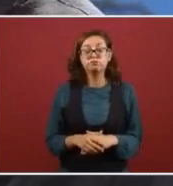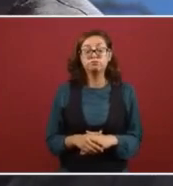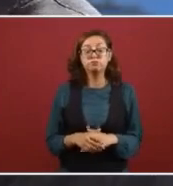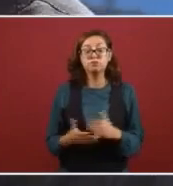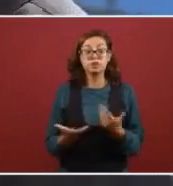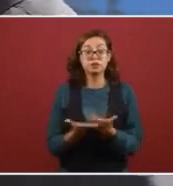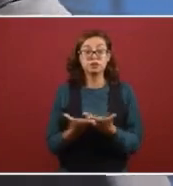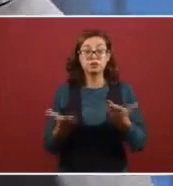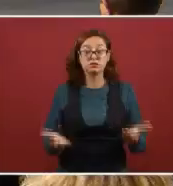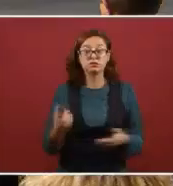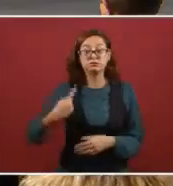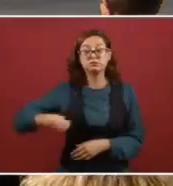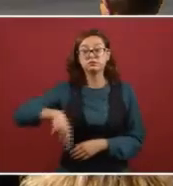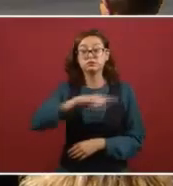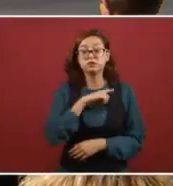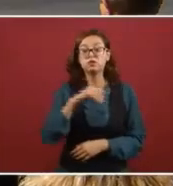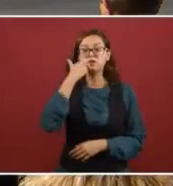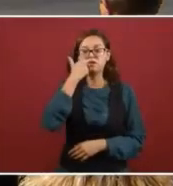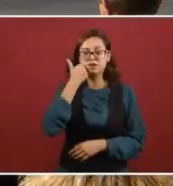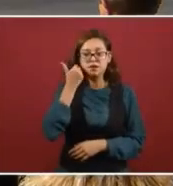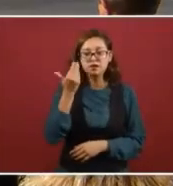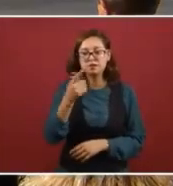we have as a goal